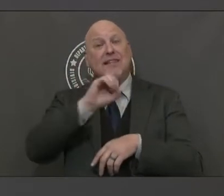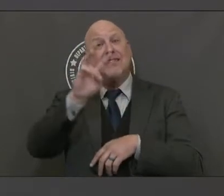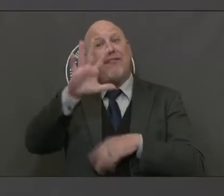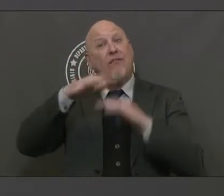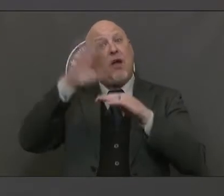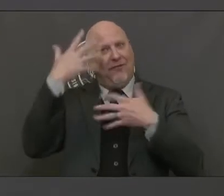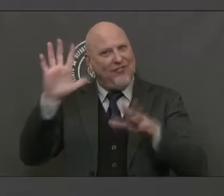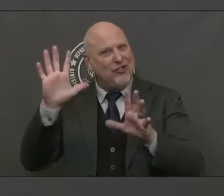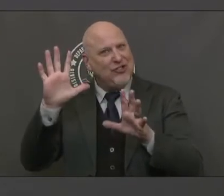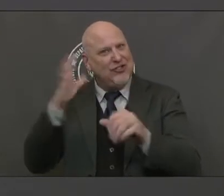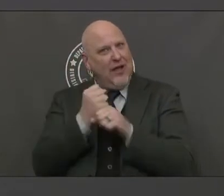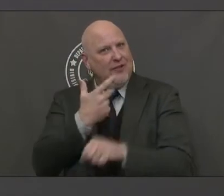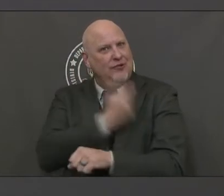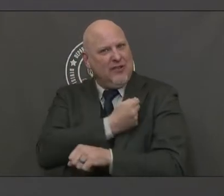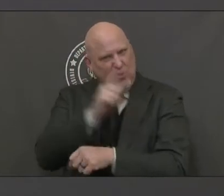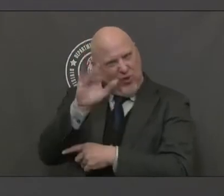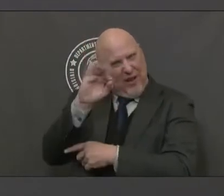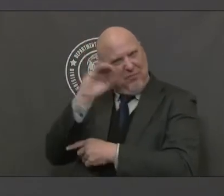just incredible news.